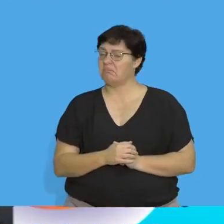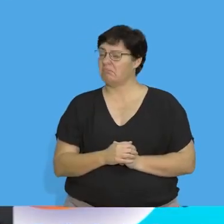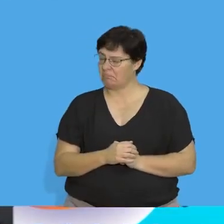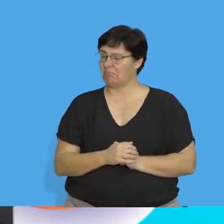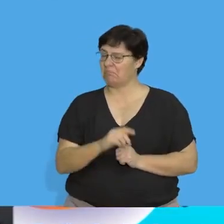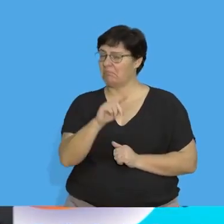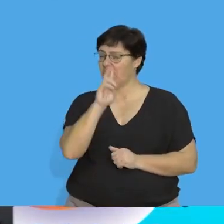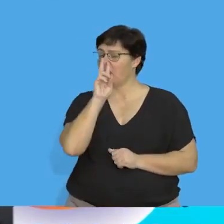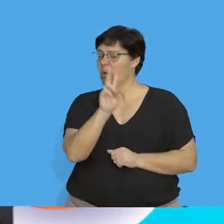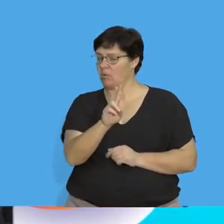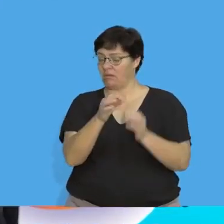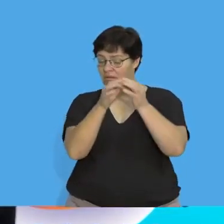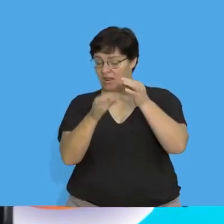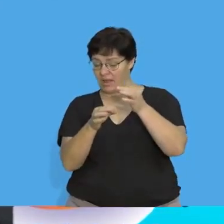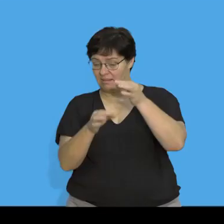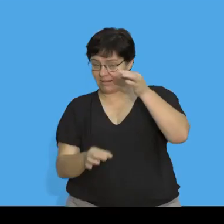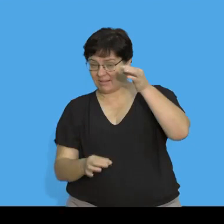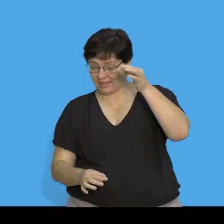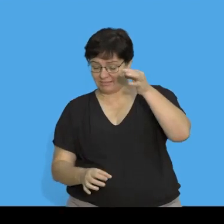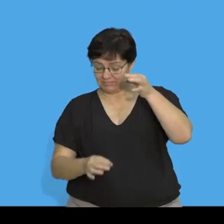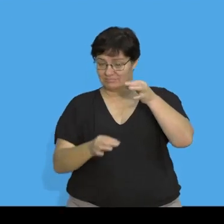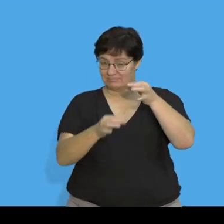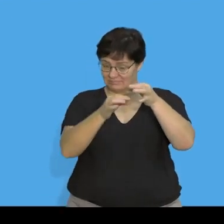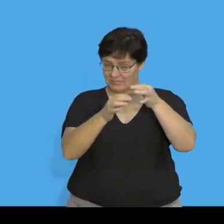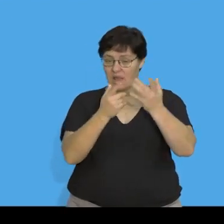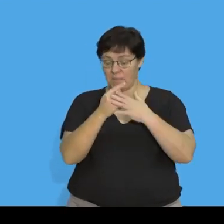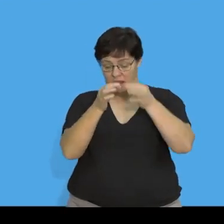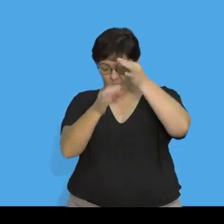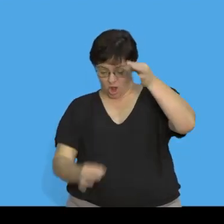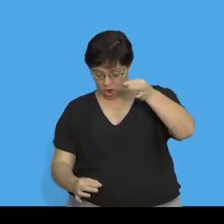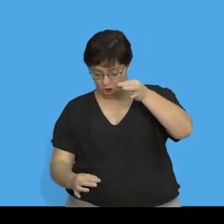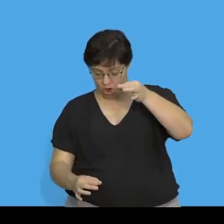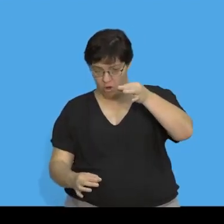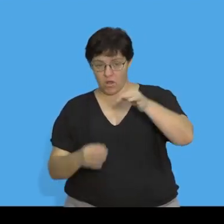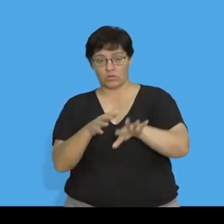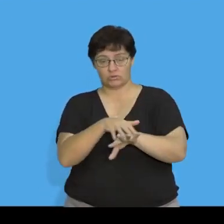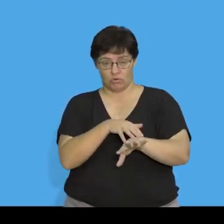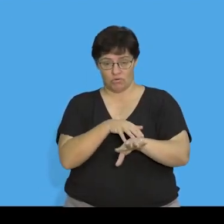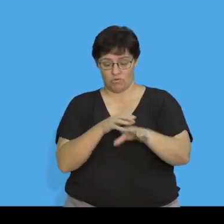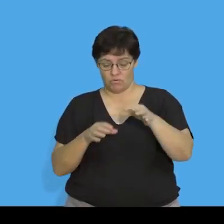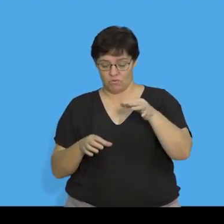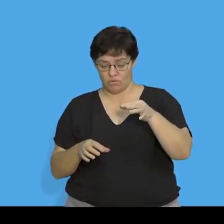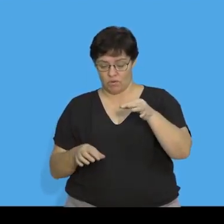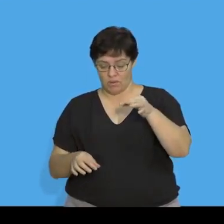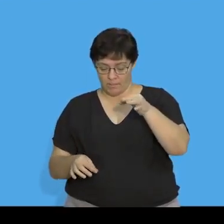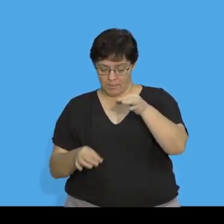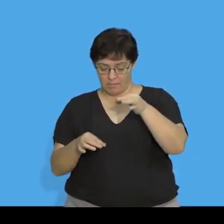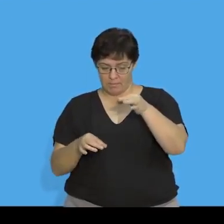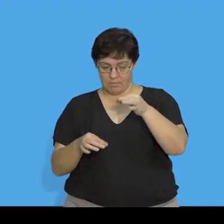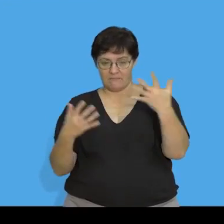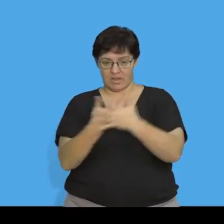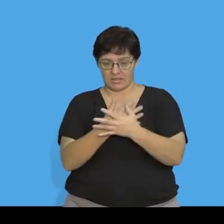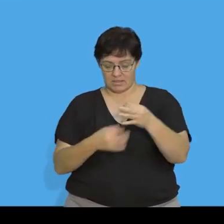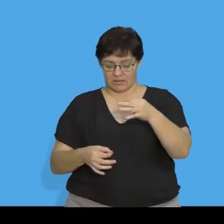an effect. As we decreased the length of the string, we found that the